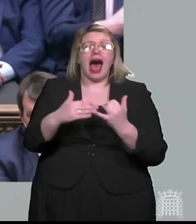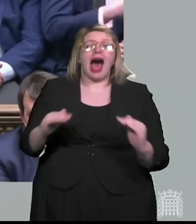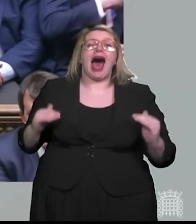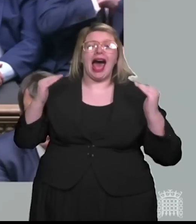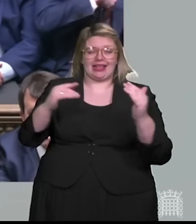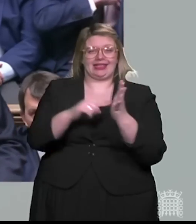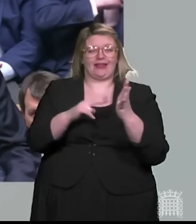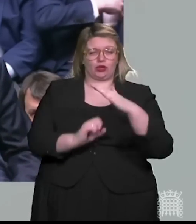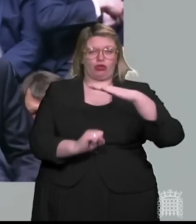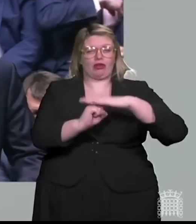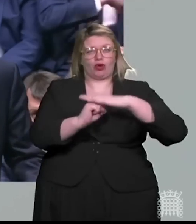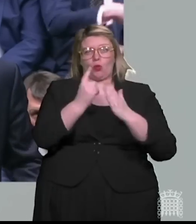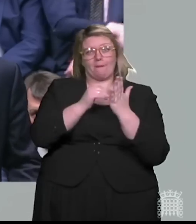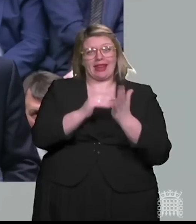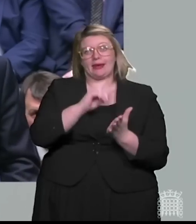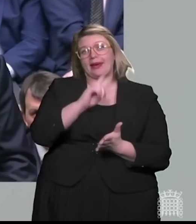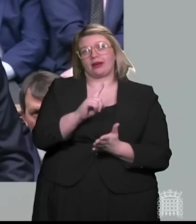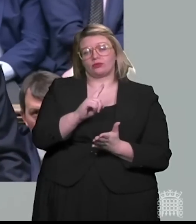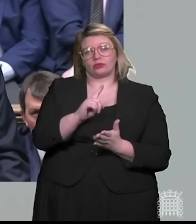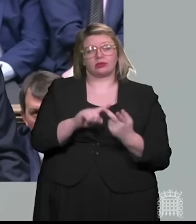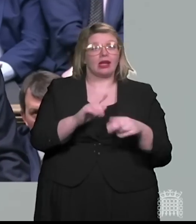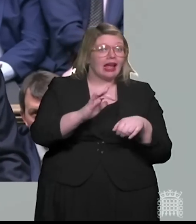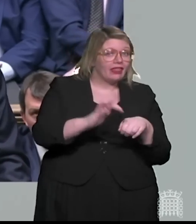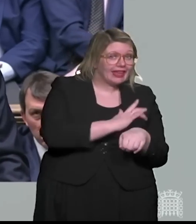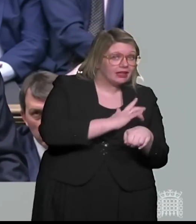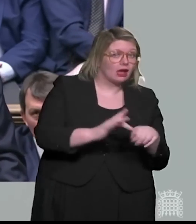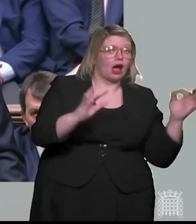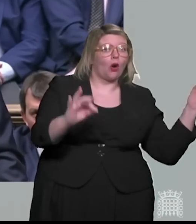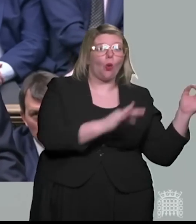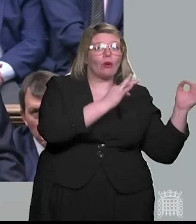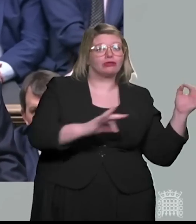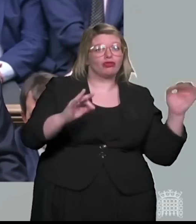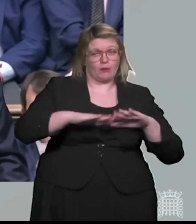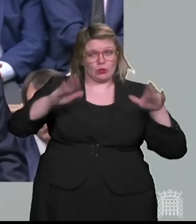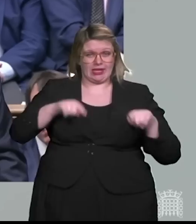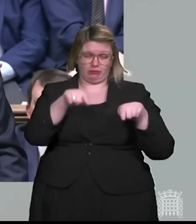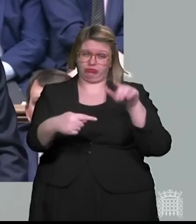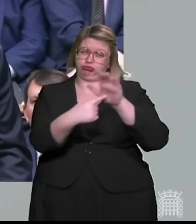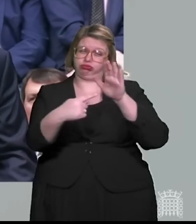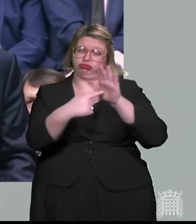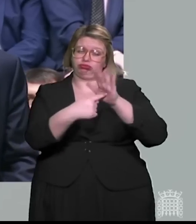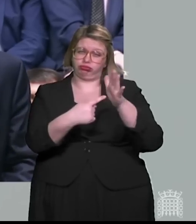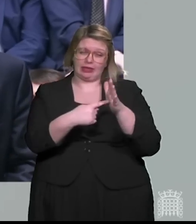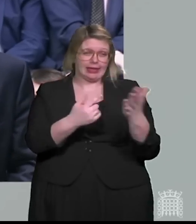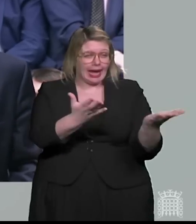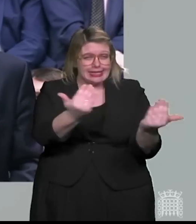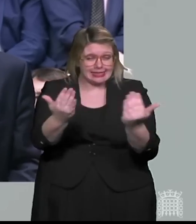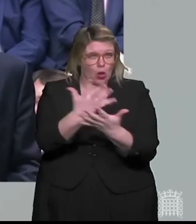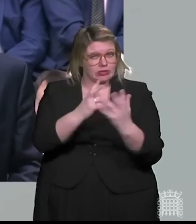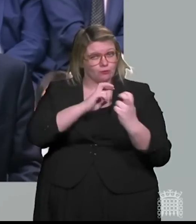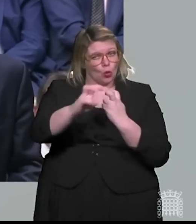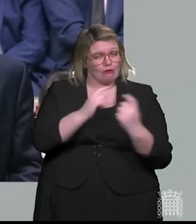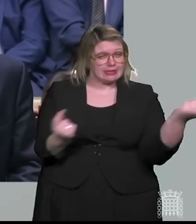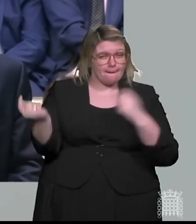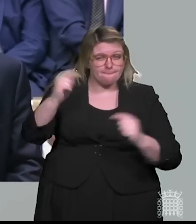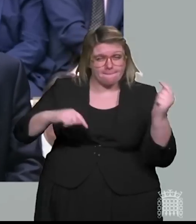million. And because our theatres, orchestras and museums do such a brilliant job at attracting tourists to